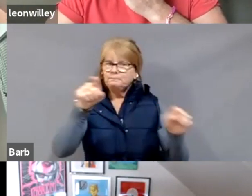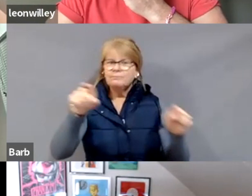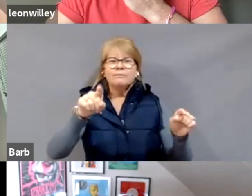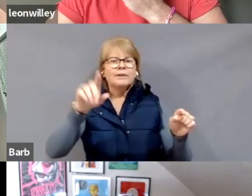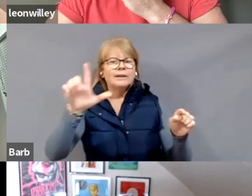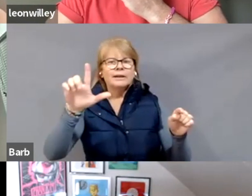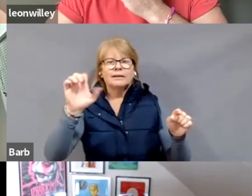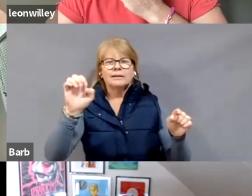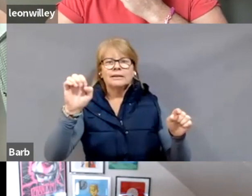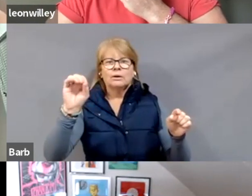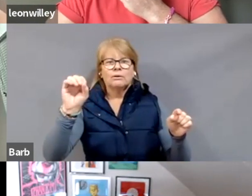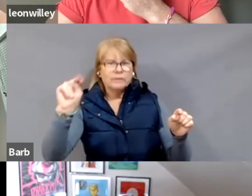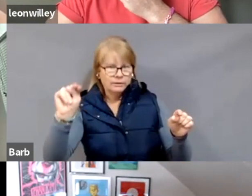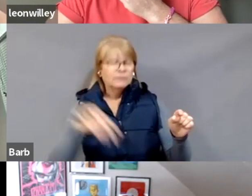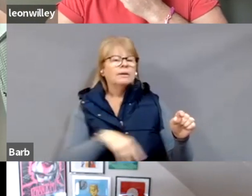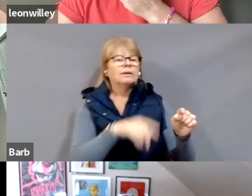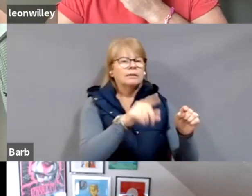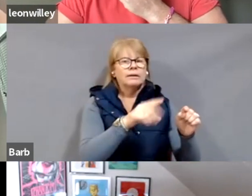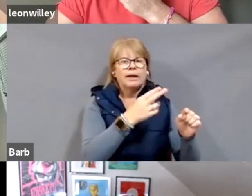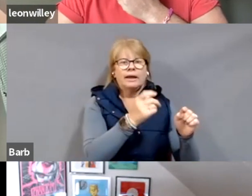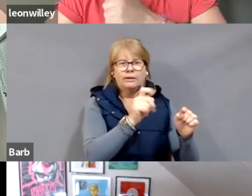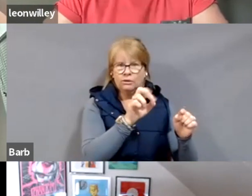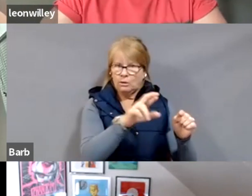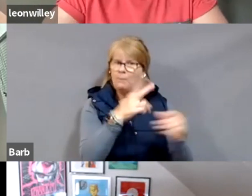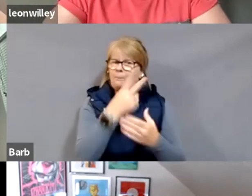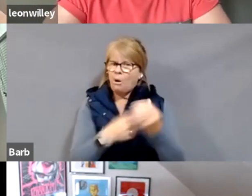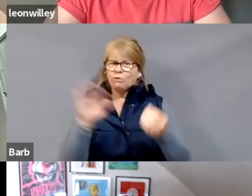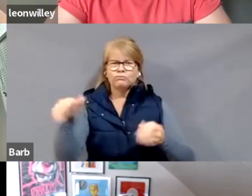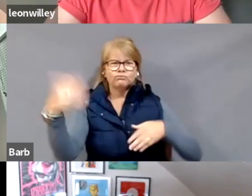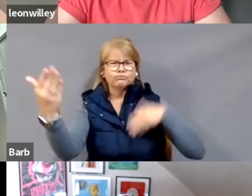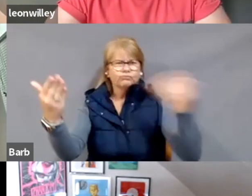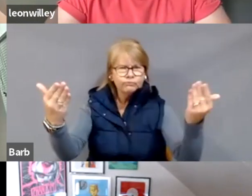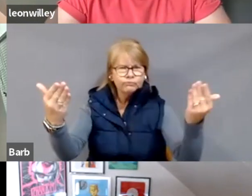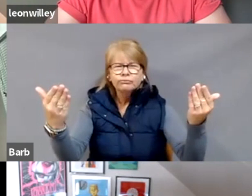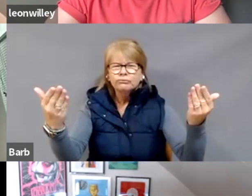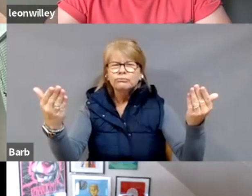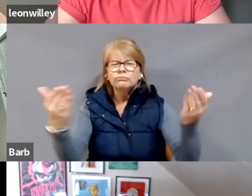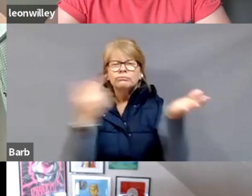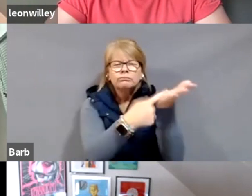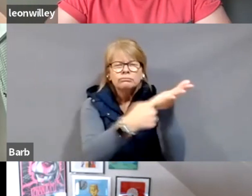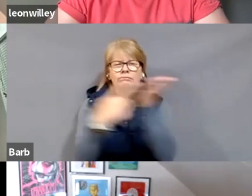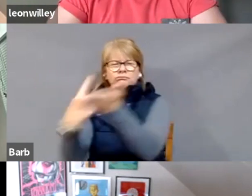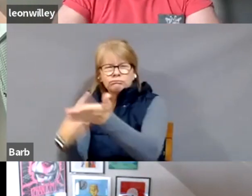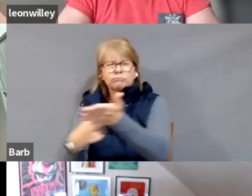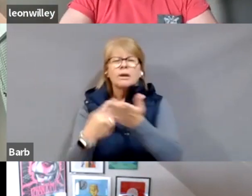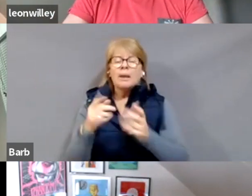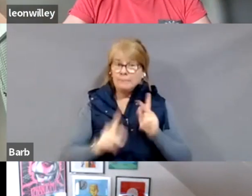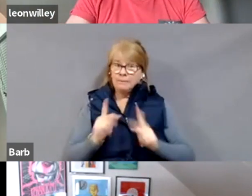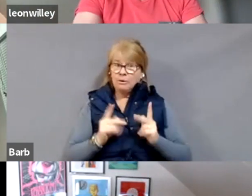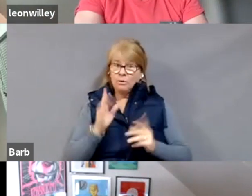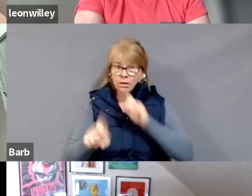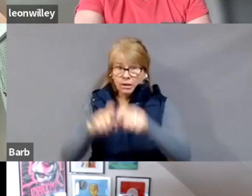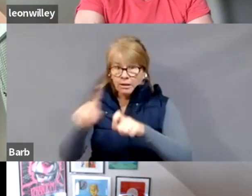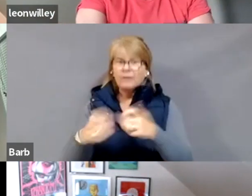really a lot of food for thought that probably people want to get into and ask questions about. But we want to hear about